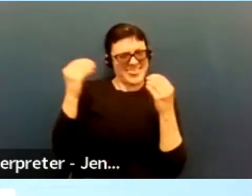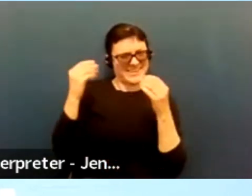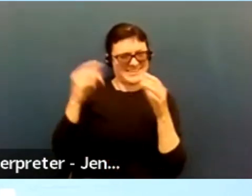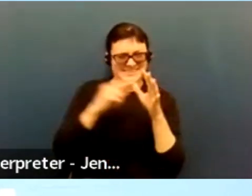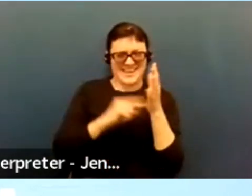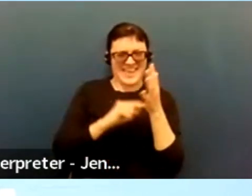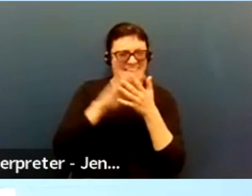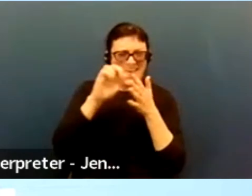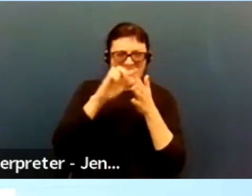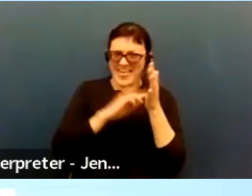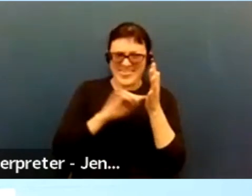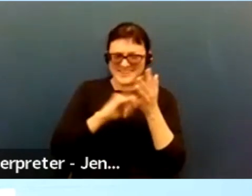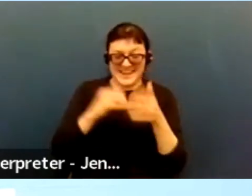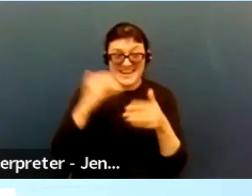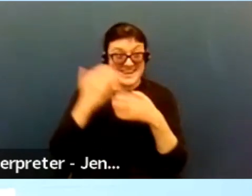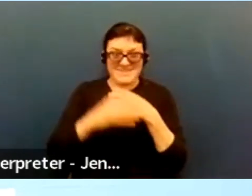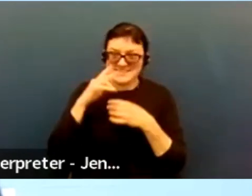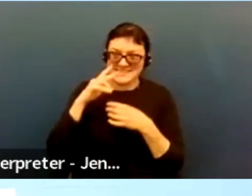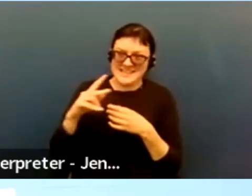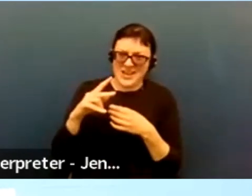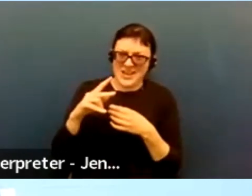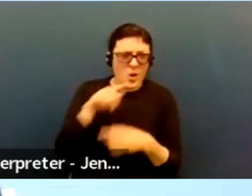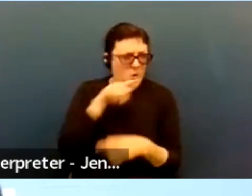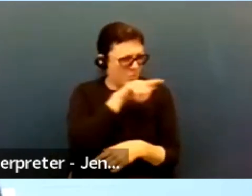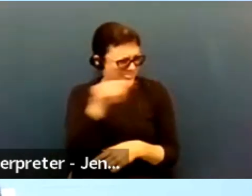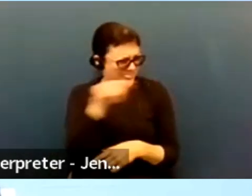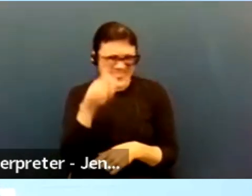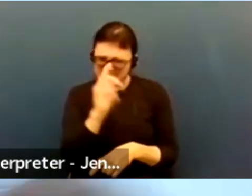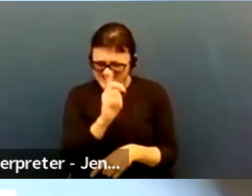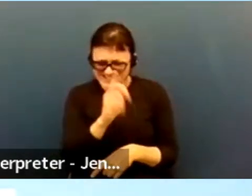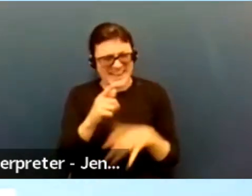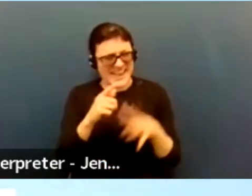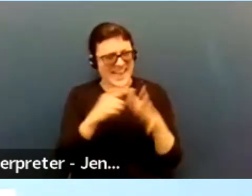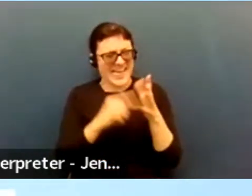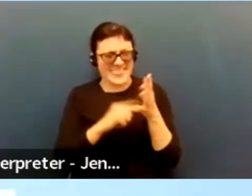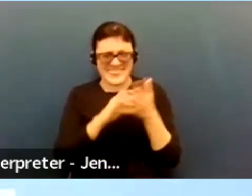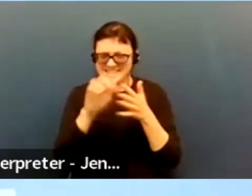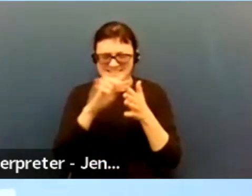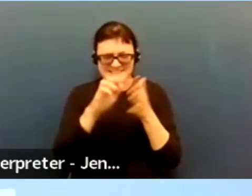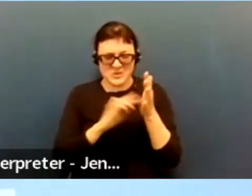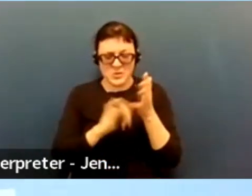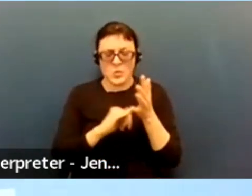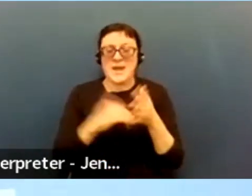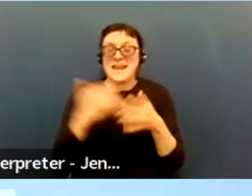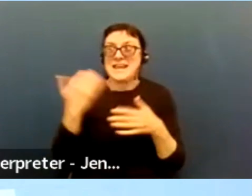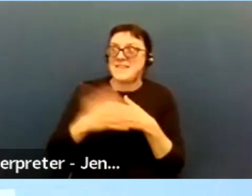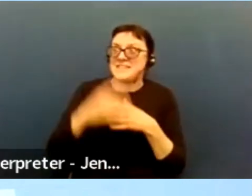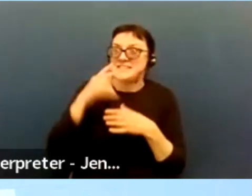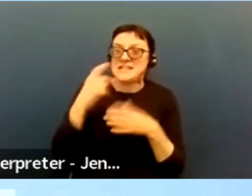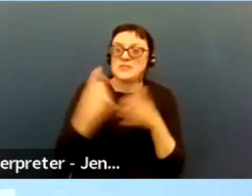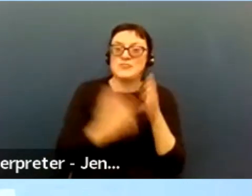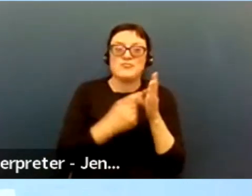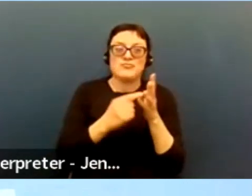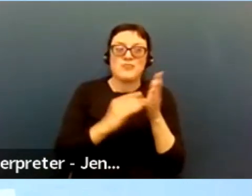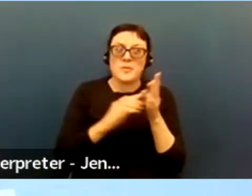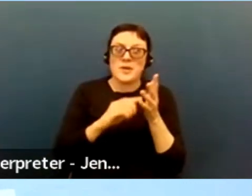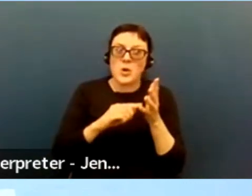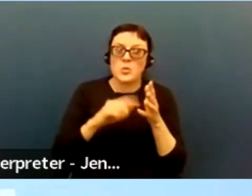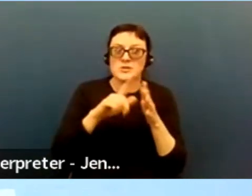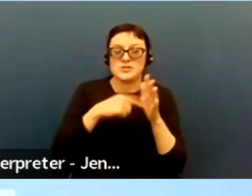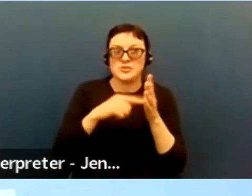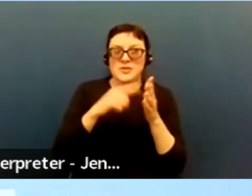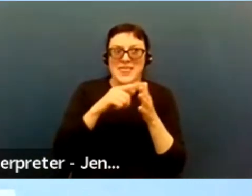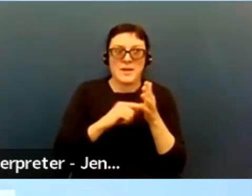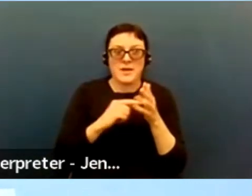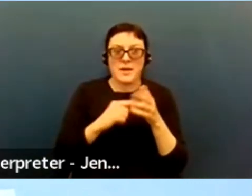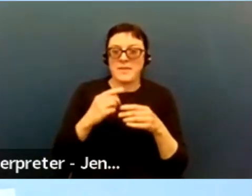Greek. Never. I've never seen one where I thought, well, this is Athens. I've been to Athens a few times, and I've never, ever thought,